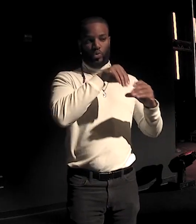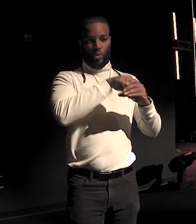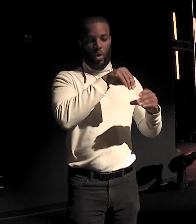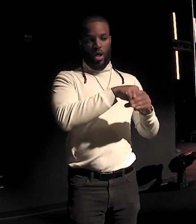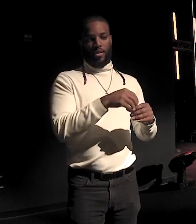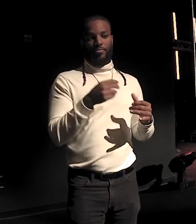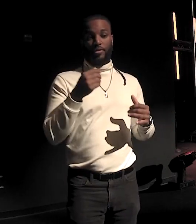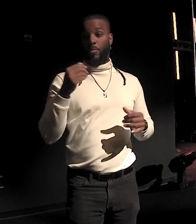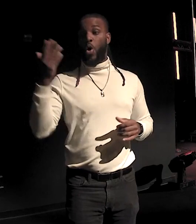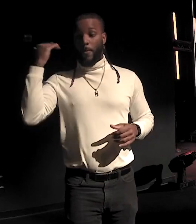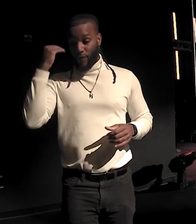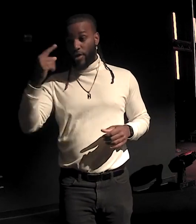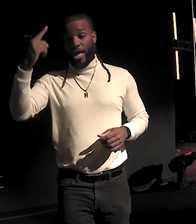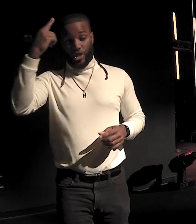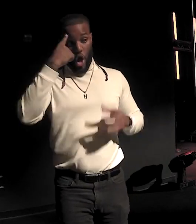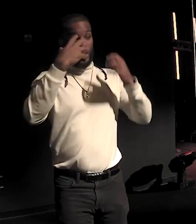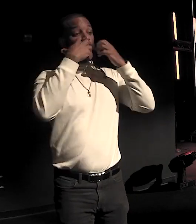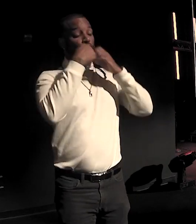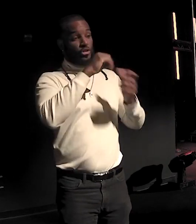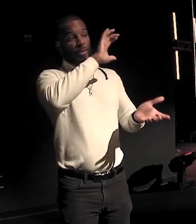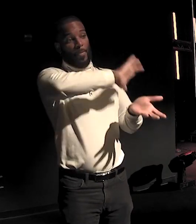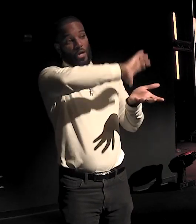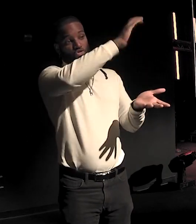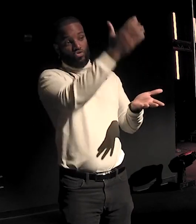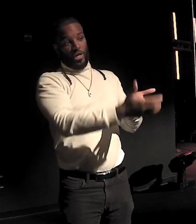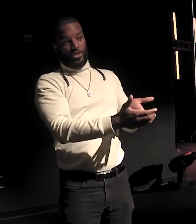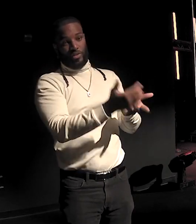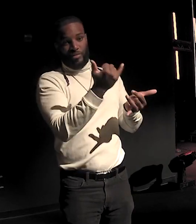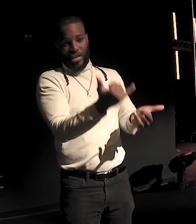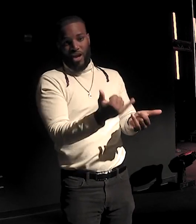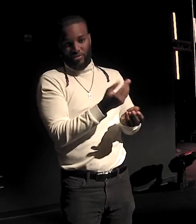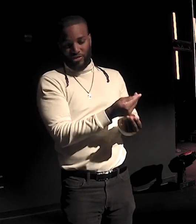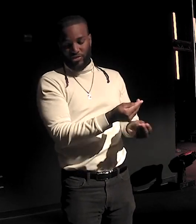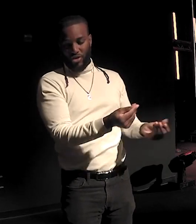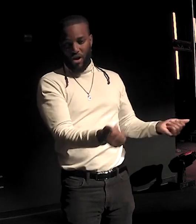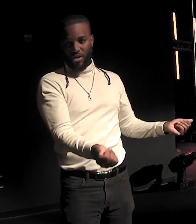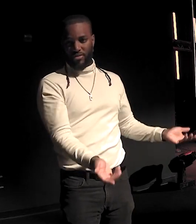a sudden what they thought was their treasure was now gone.